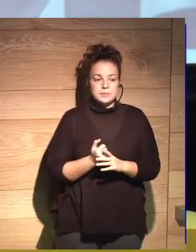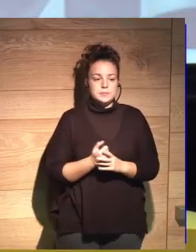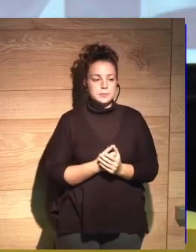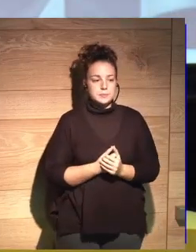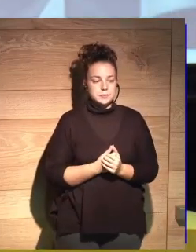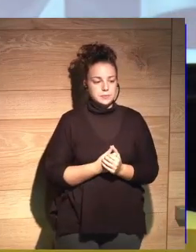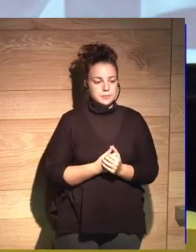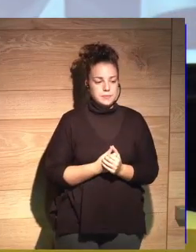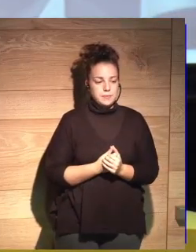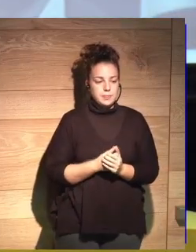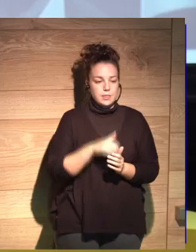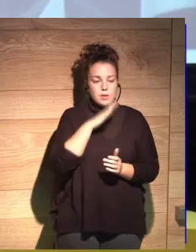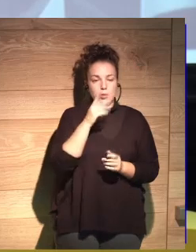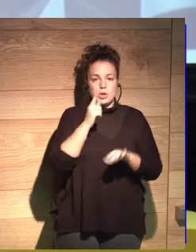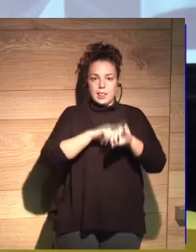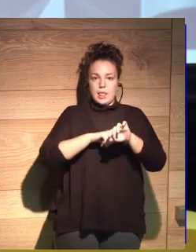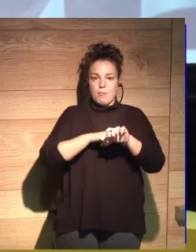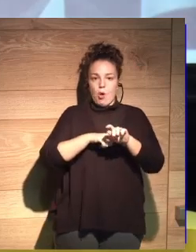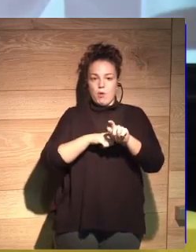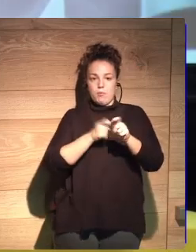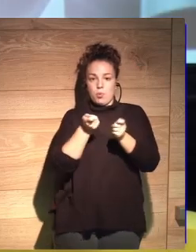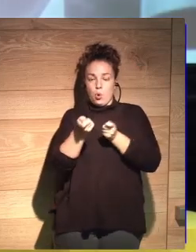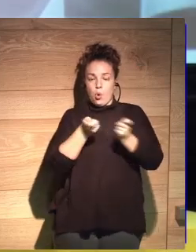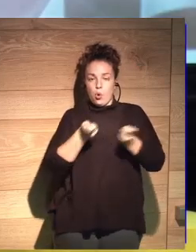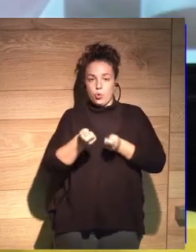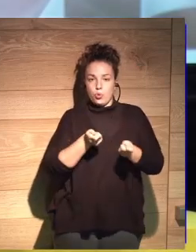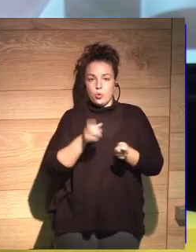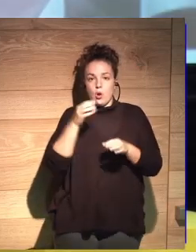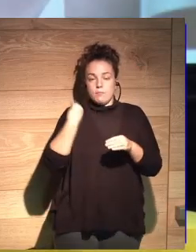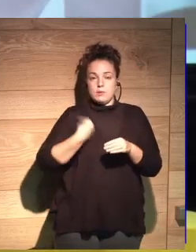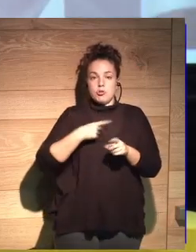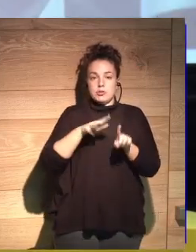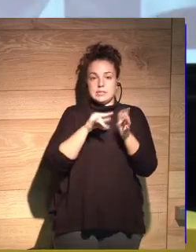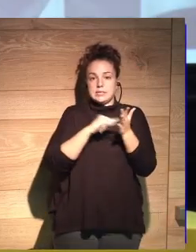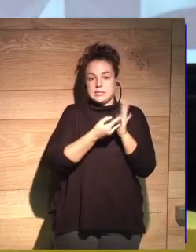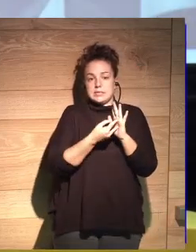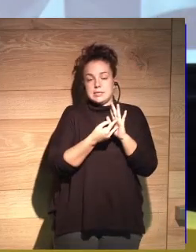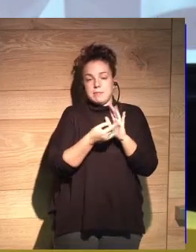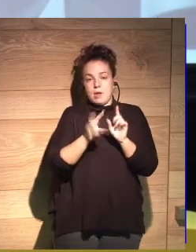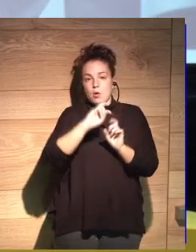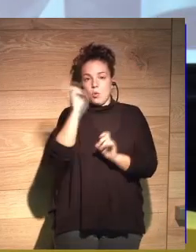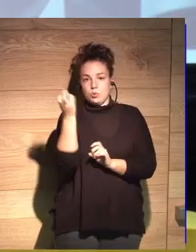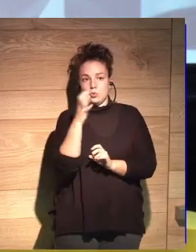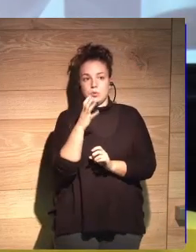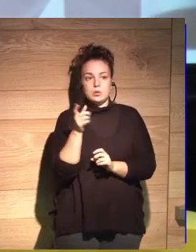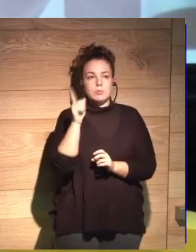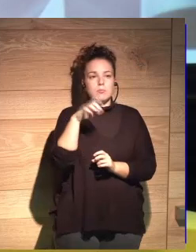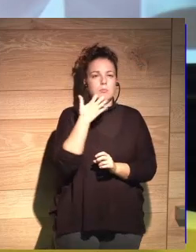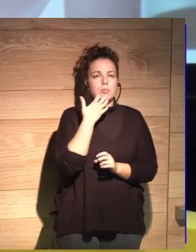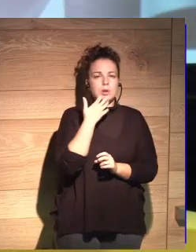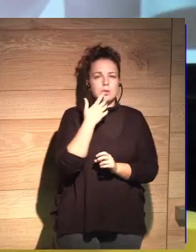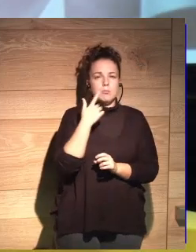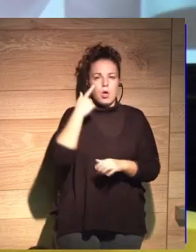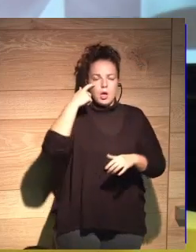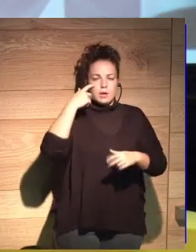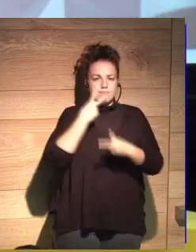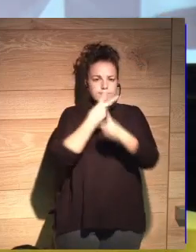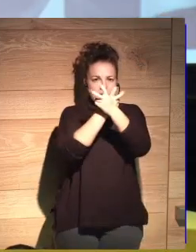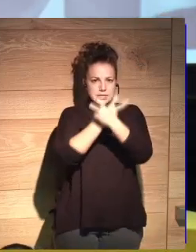system. And we can, of course, do high-tech things too. Exoskeletons, for example, extend our